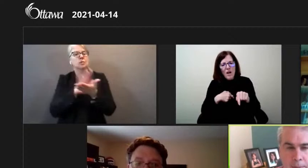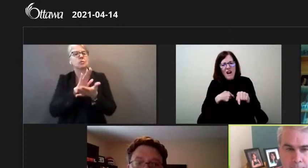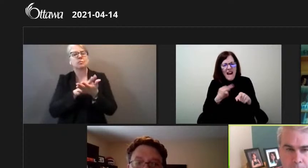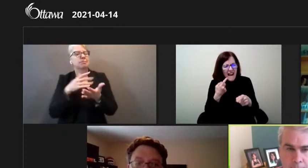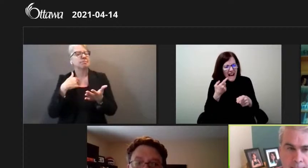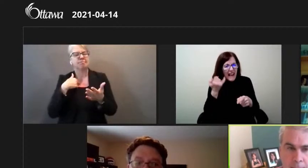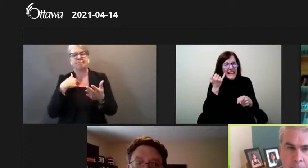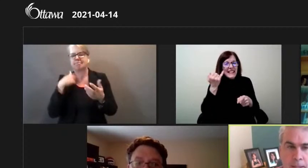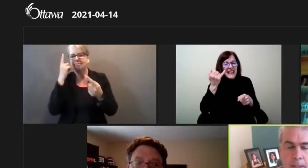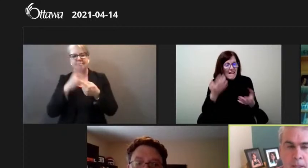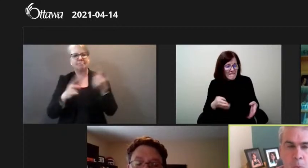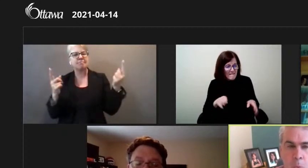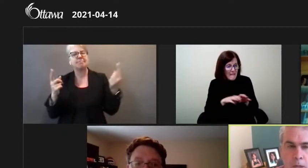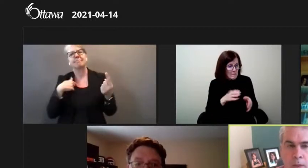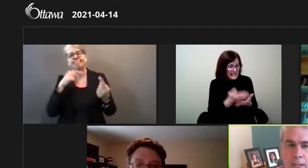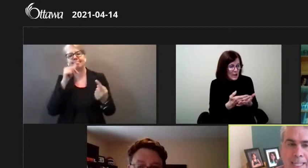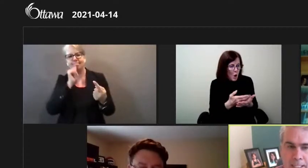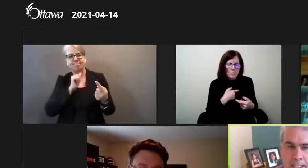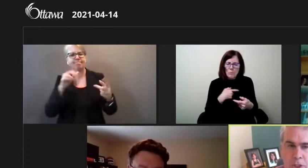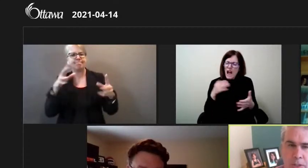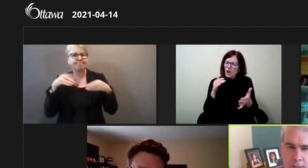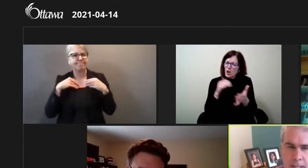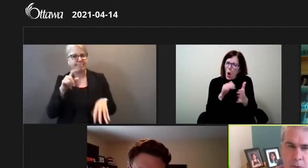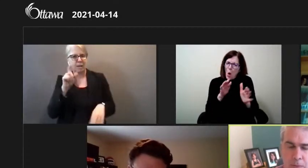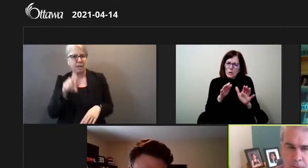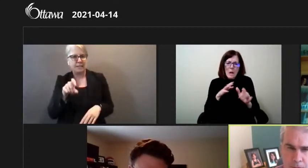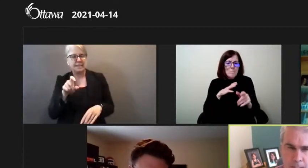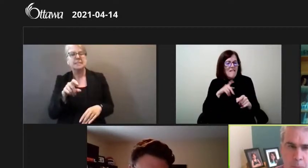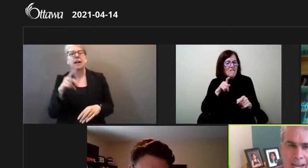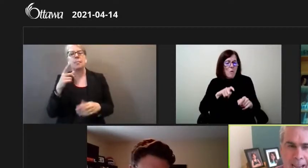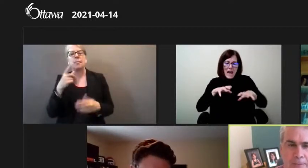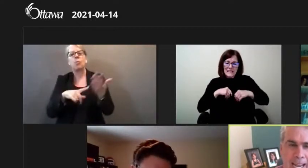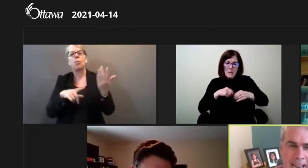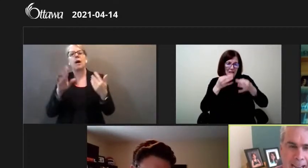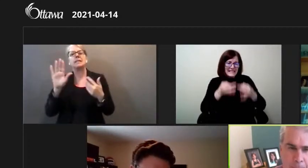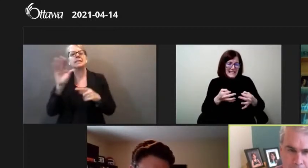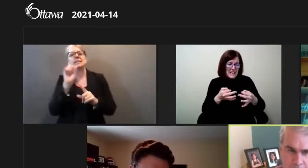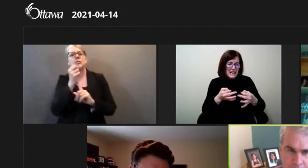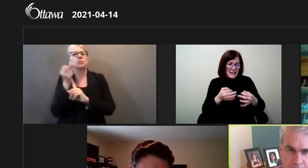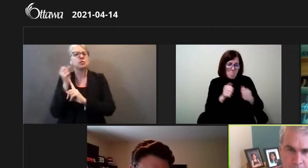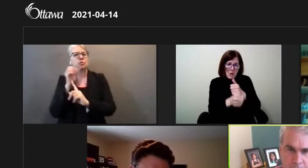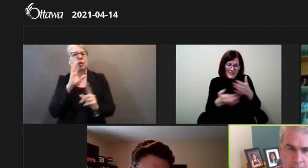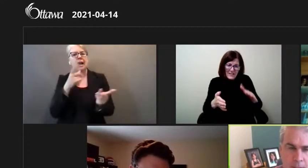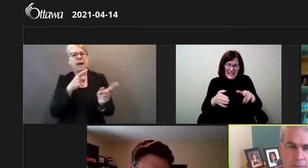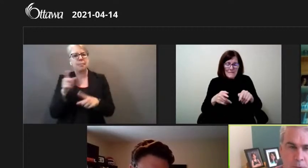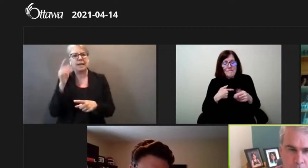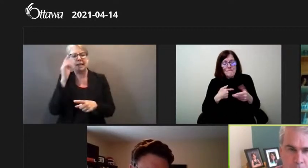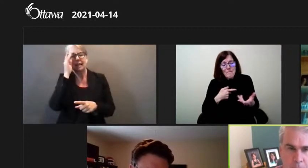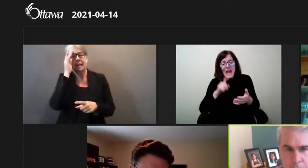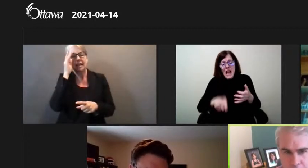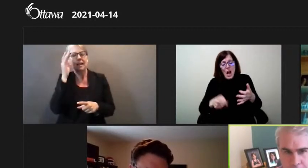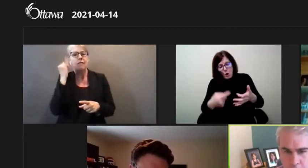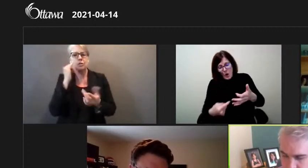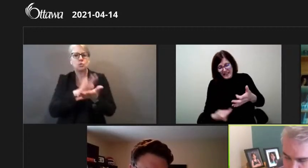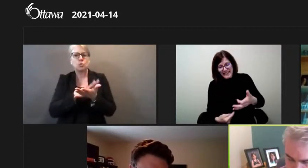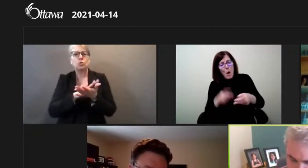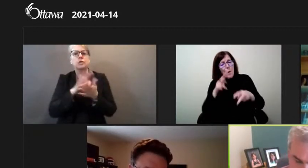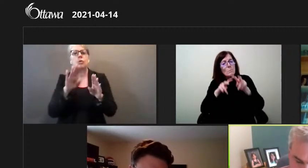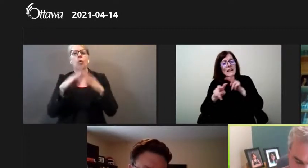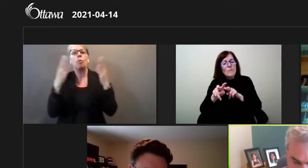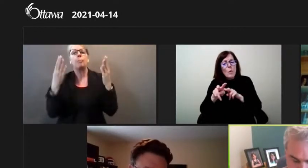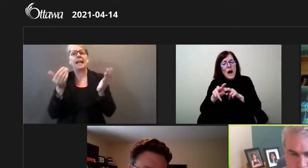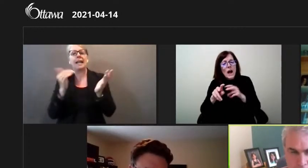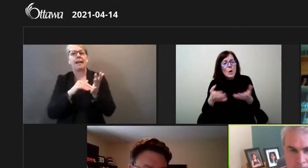we have to live with that. But what are the conditions that you foresee would have to happen for schools to reopen?